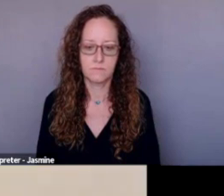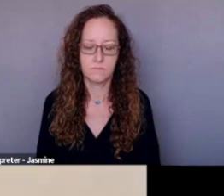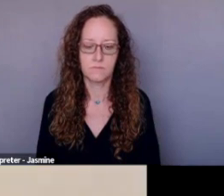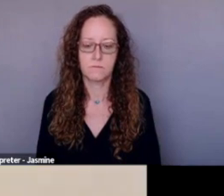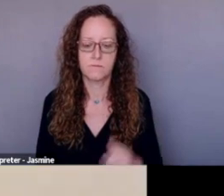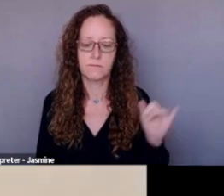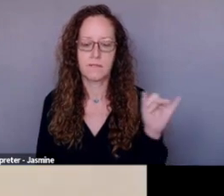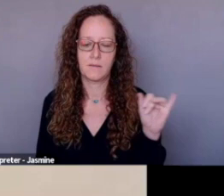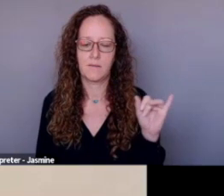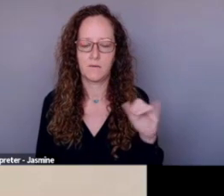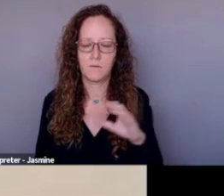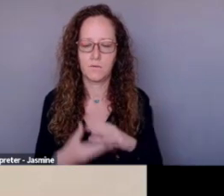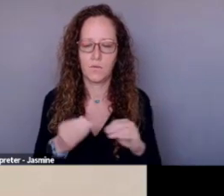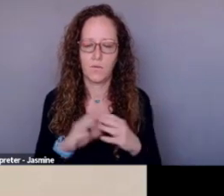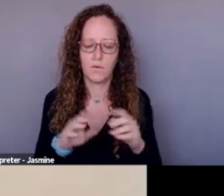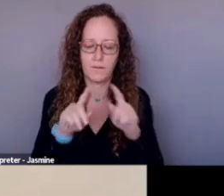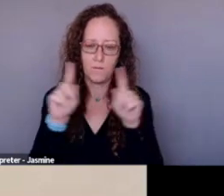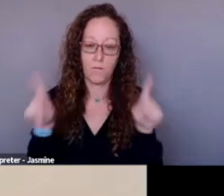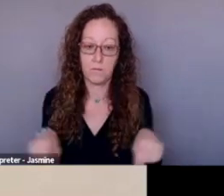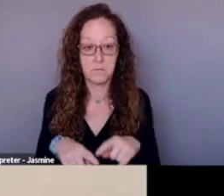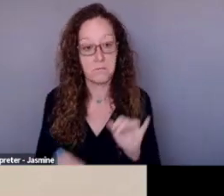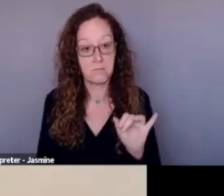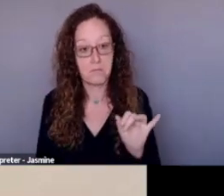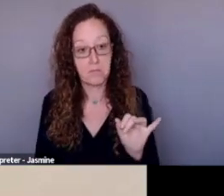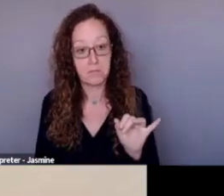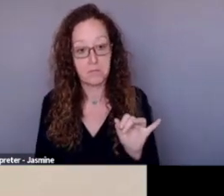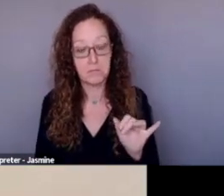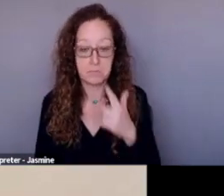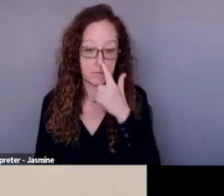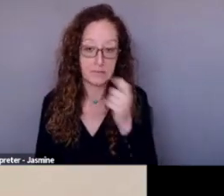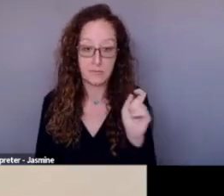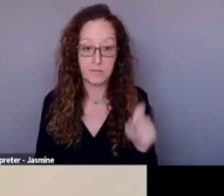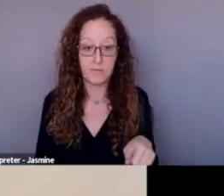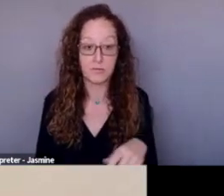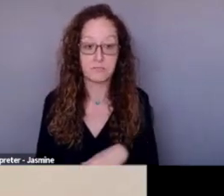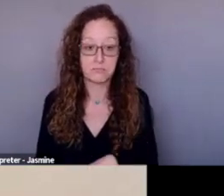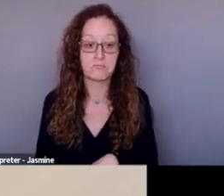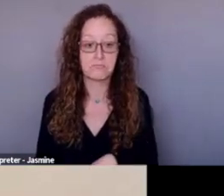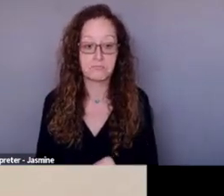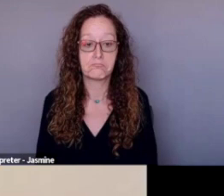Similar to storyboards? Oh, that is an interesting question. I